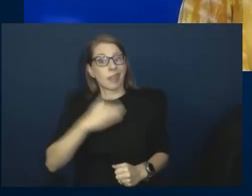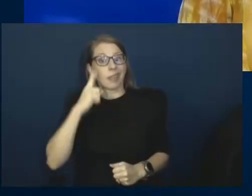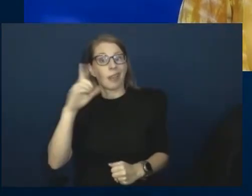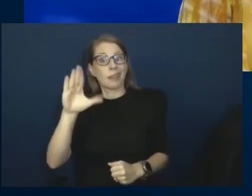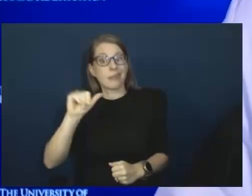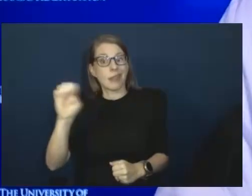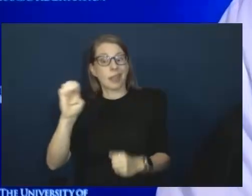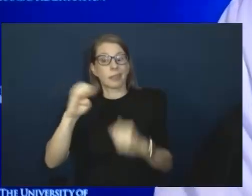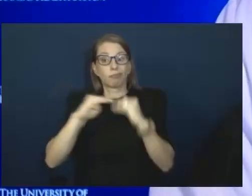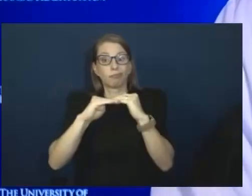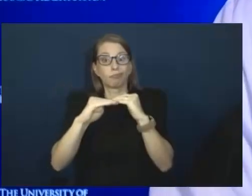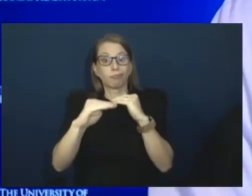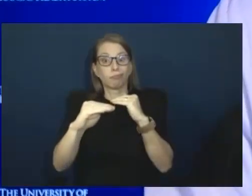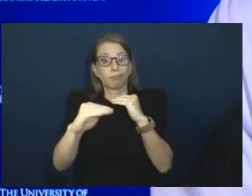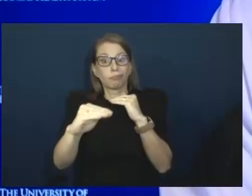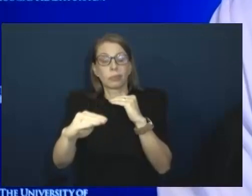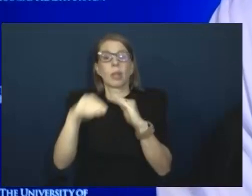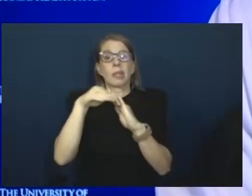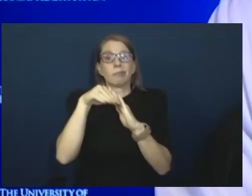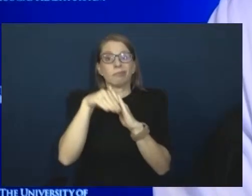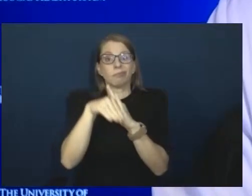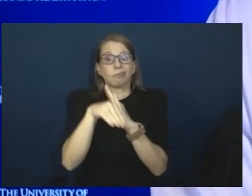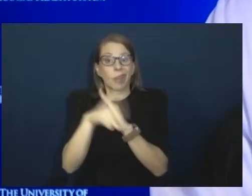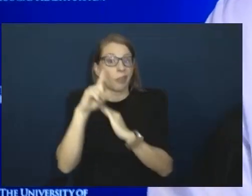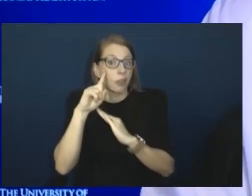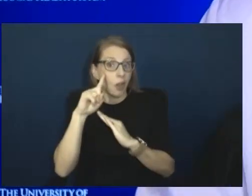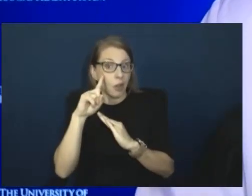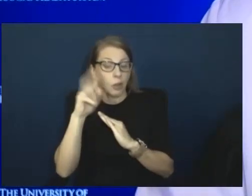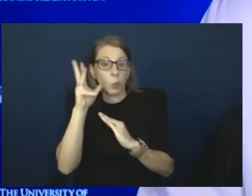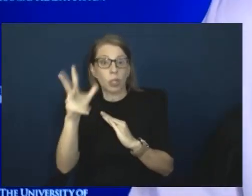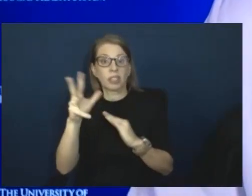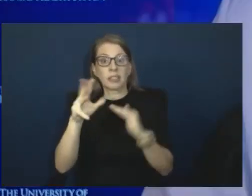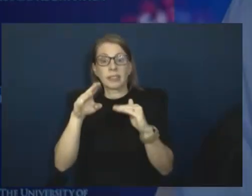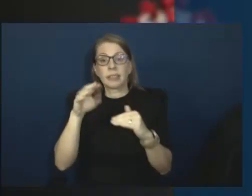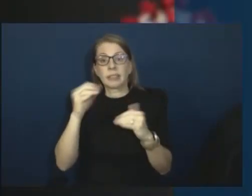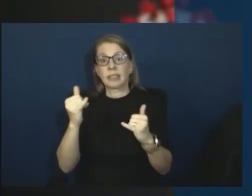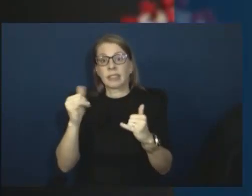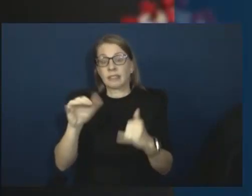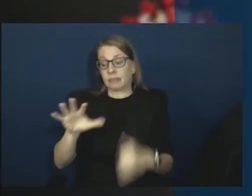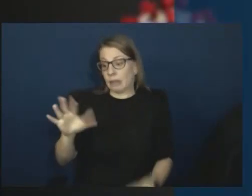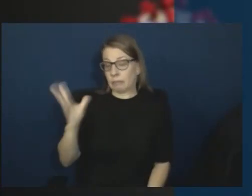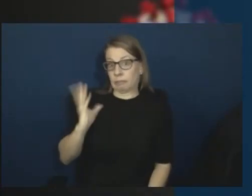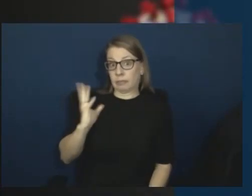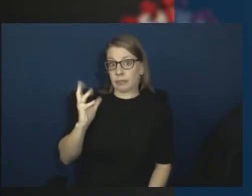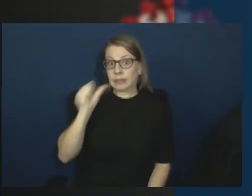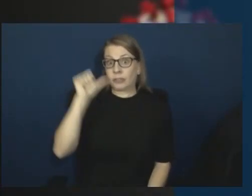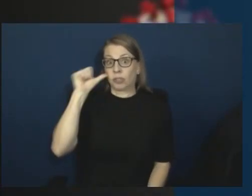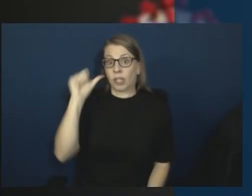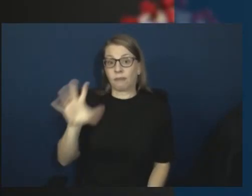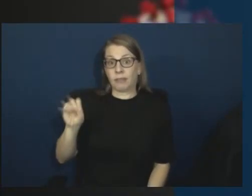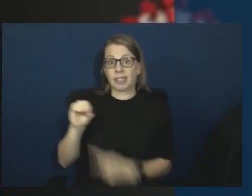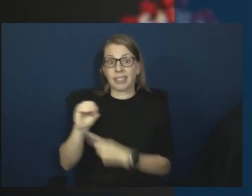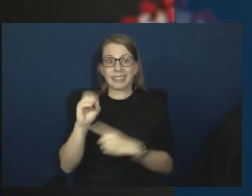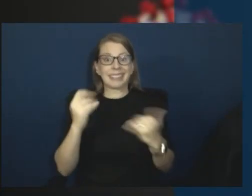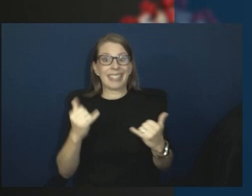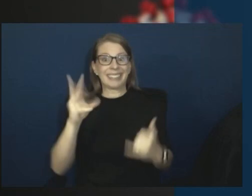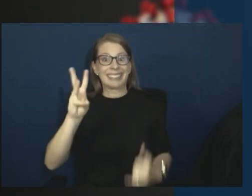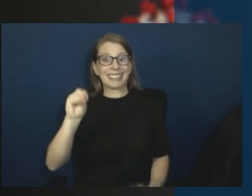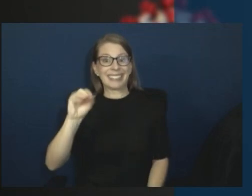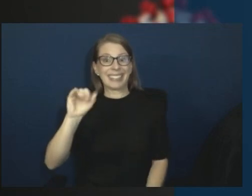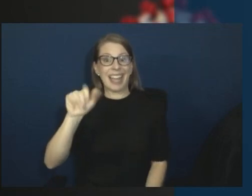plateauing or starting to trend down. I think we were in the low 50s. Today we have 60 active infections with 22 in the